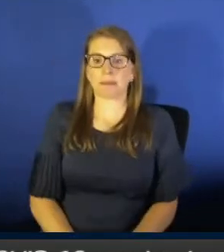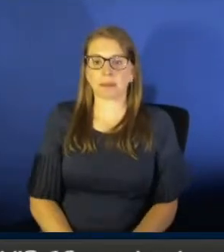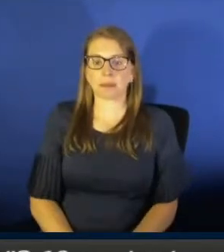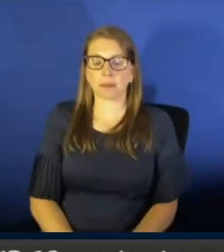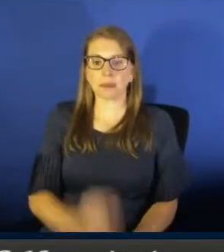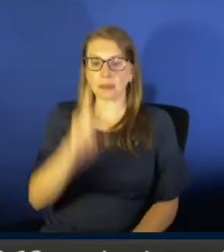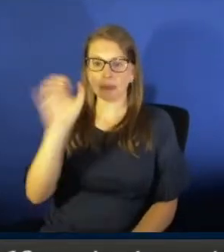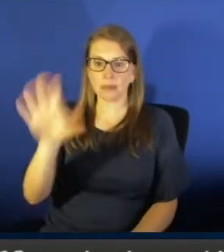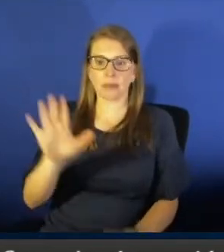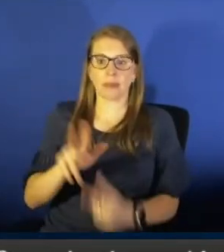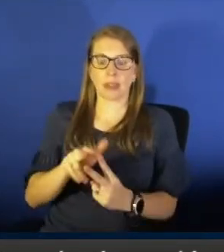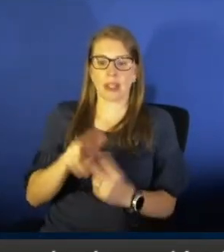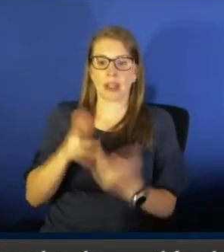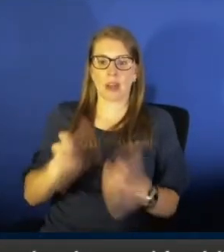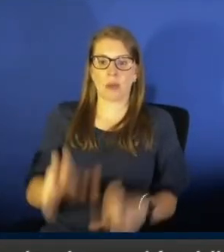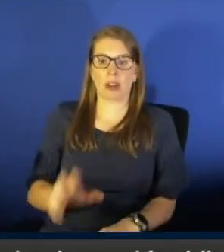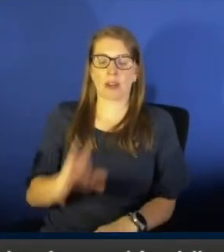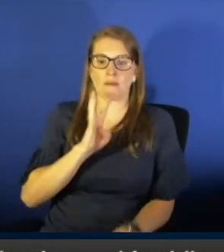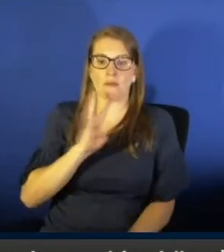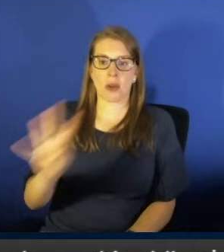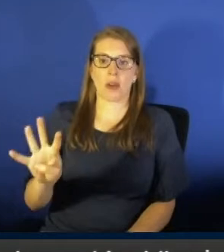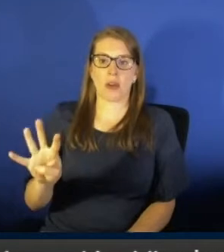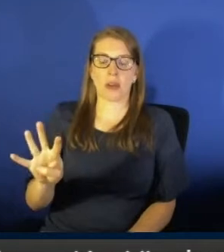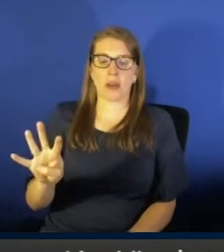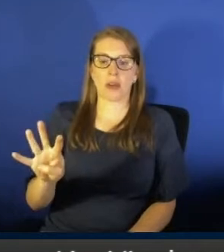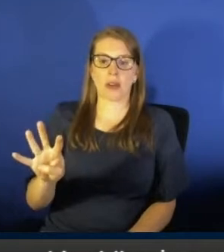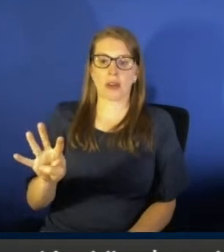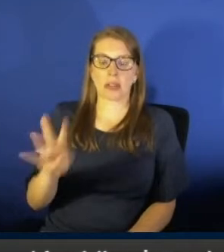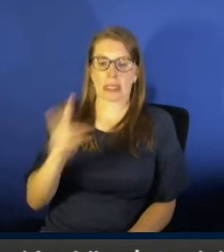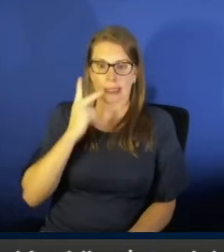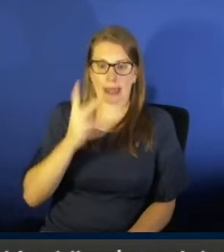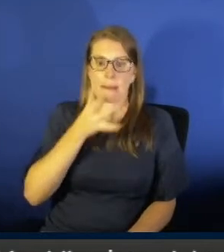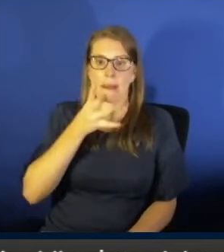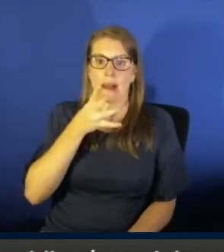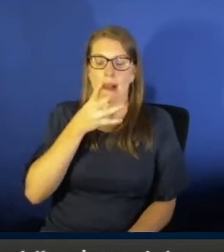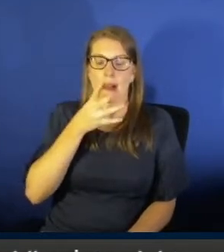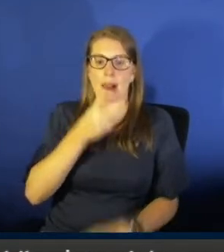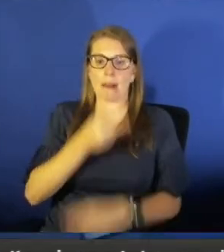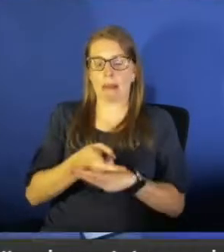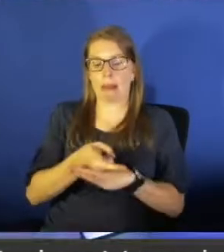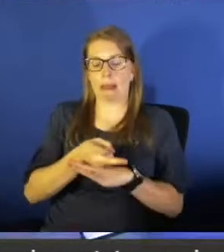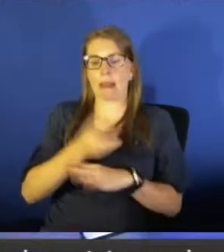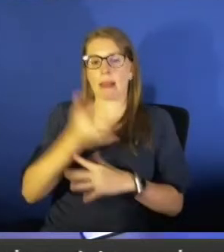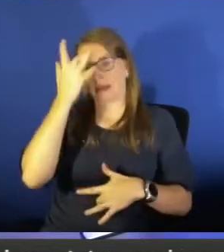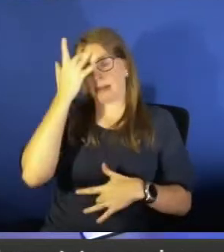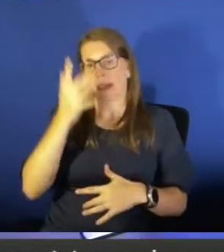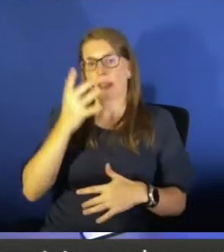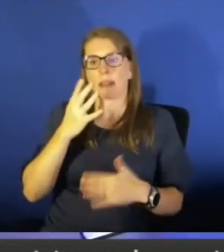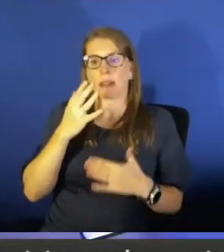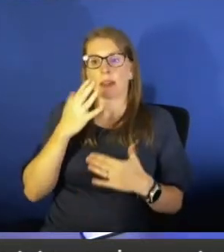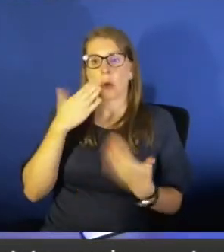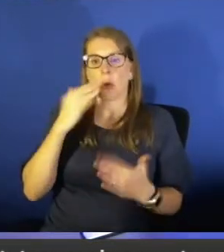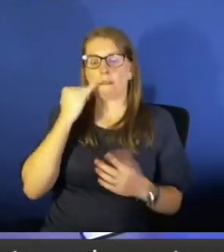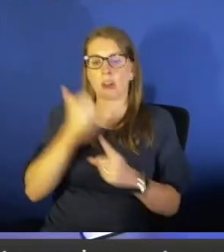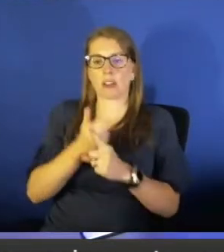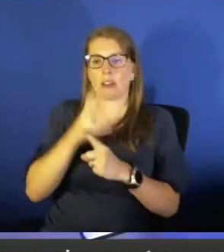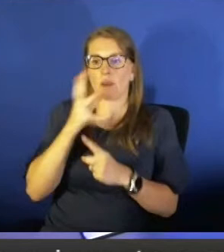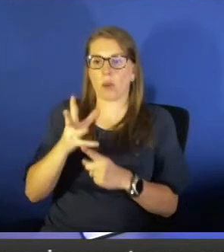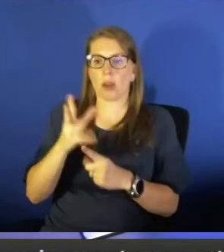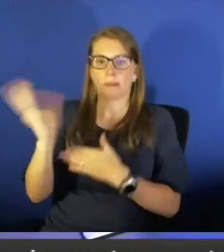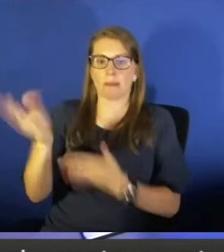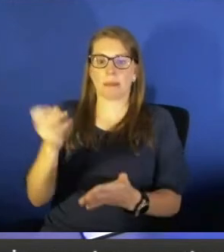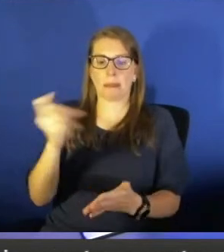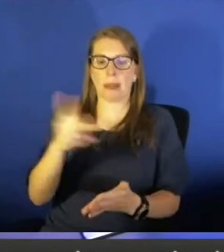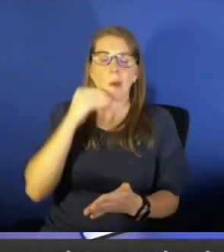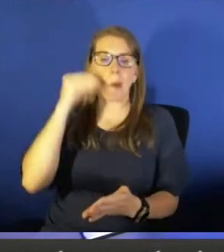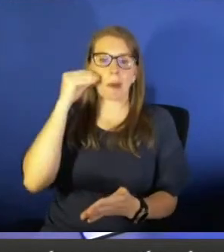want her little 4-year-old to see mom laying there and have to explain to her, knowing that they didn't know she'd ever make it home. Yep. And we saw the pictures